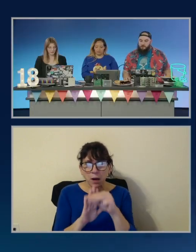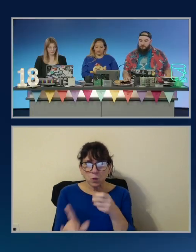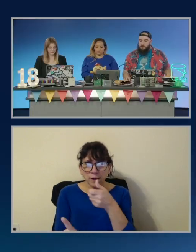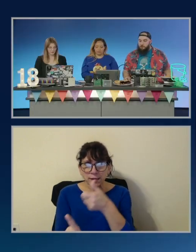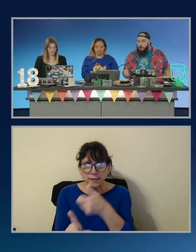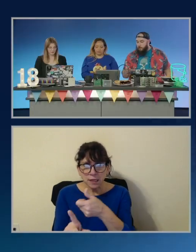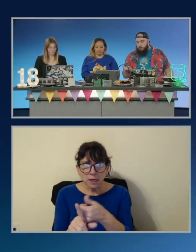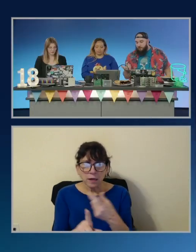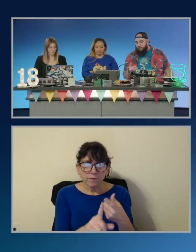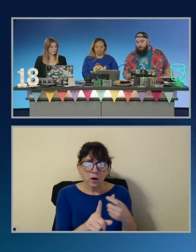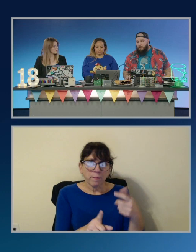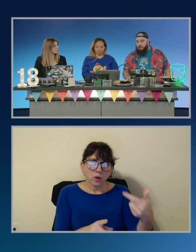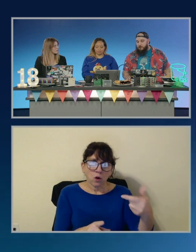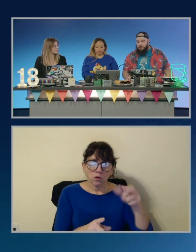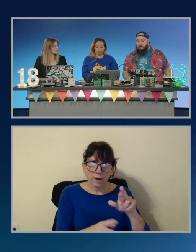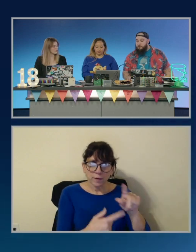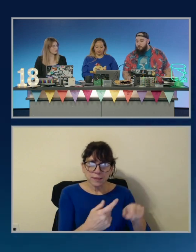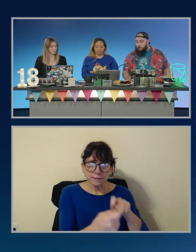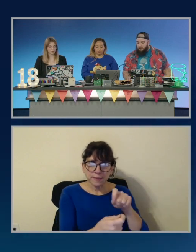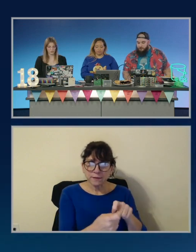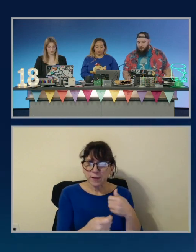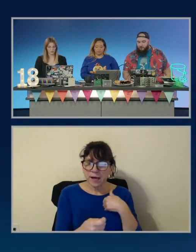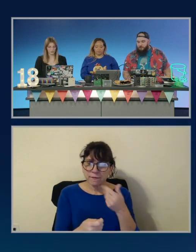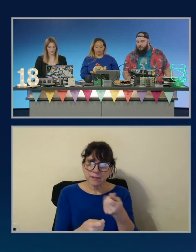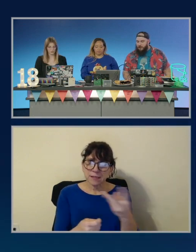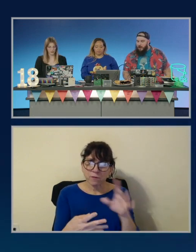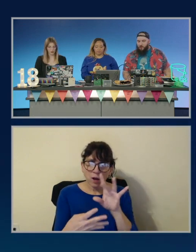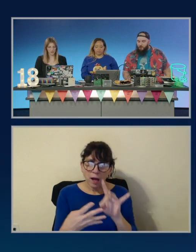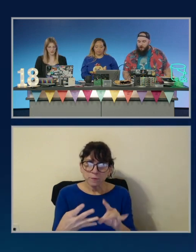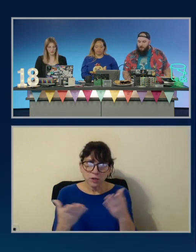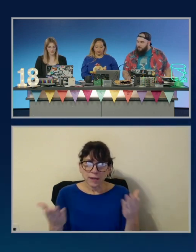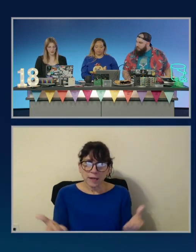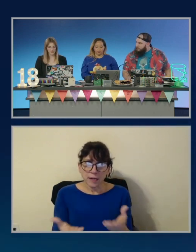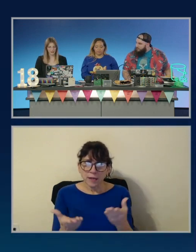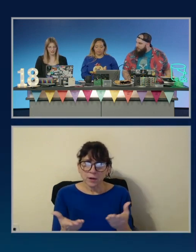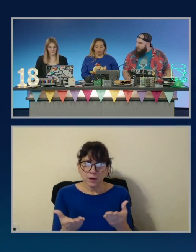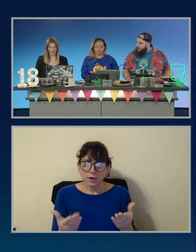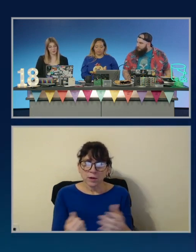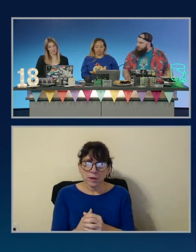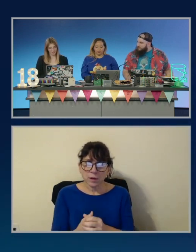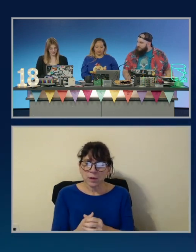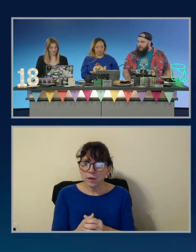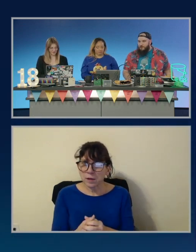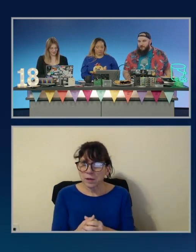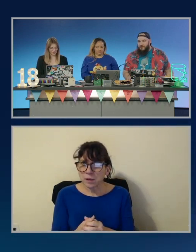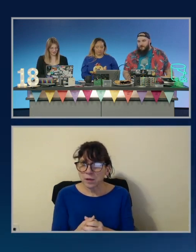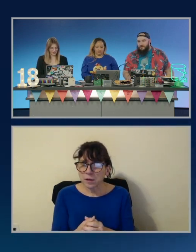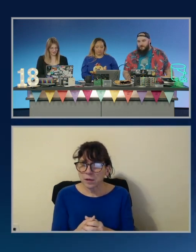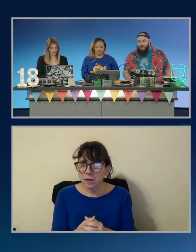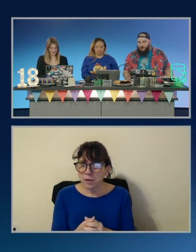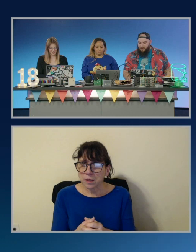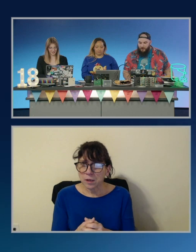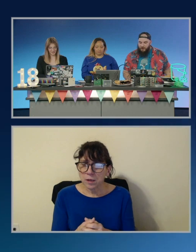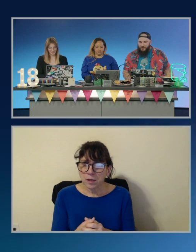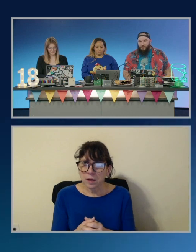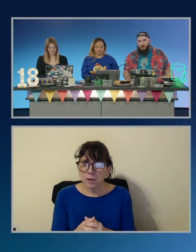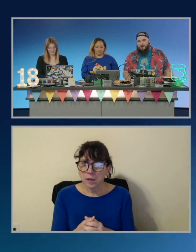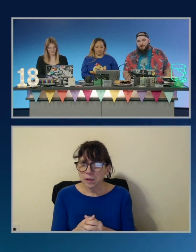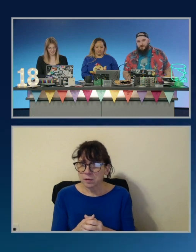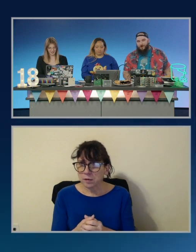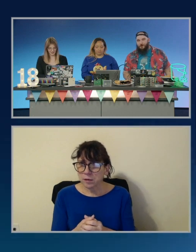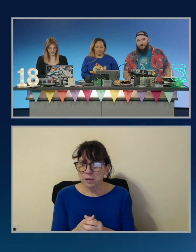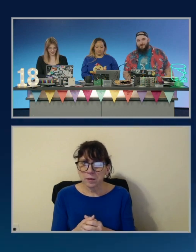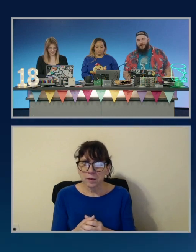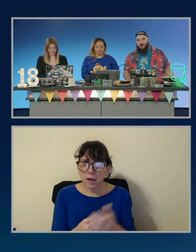guardrail specifically. We do have a couple of options here. Also Zwiebelkuchen as well, which is, I don't know how... Zwiebel, why are you making an onion cake? Okay. Onion cake. I'll take it. Yeah, I don't